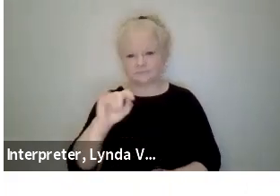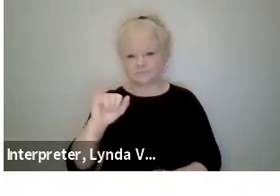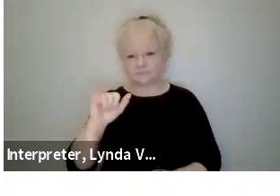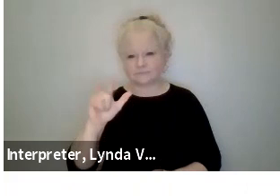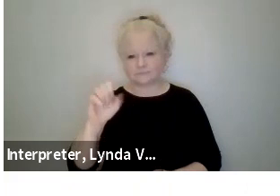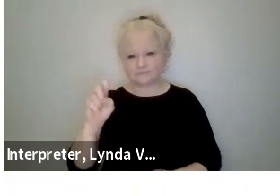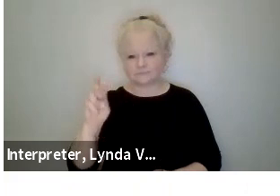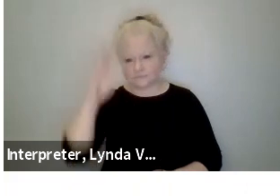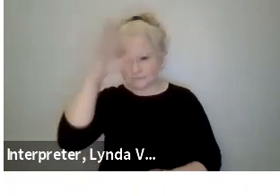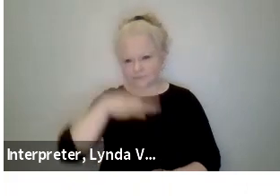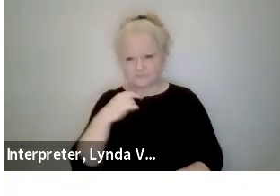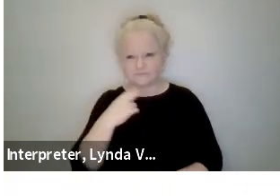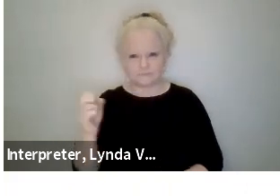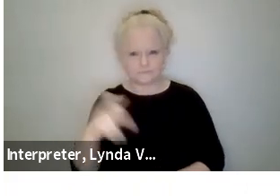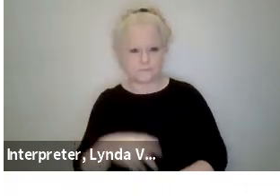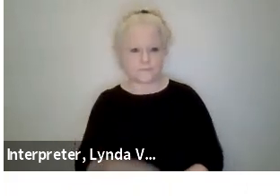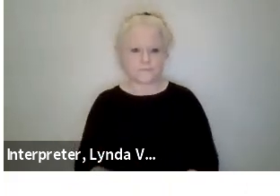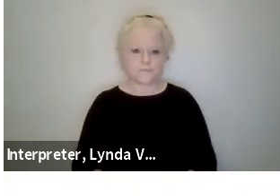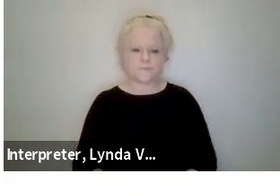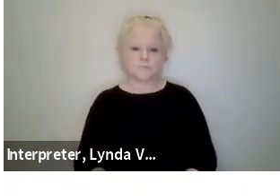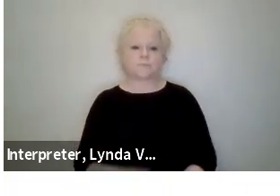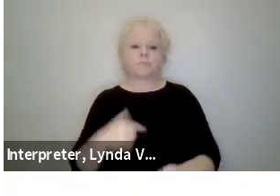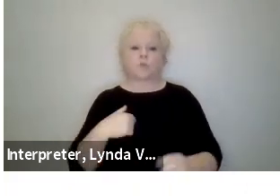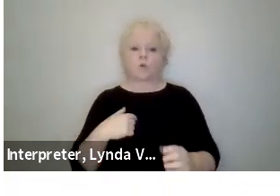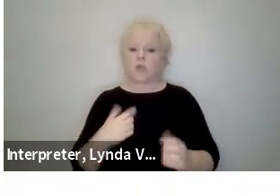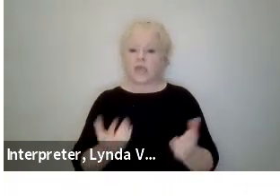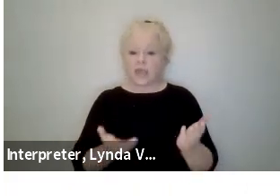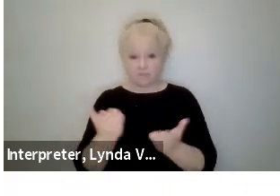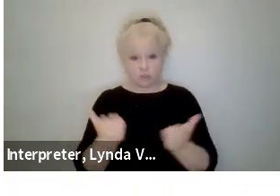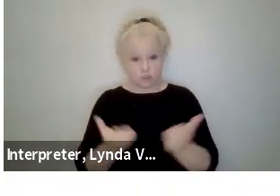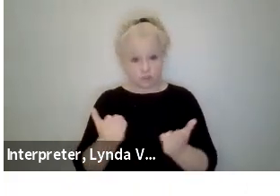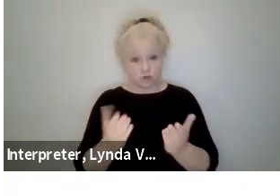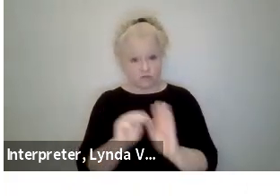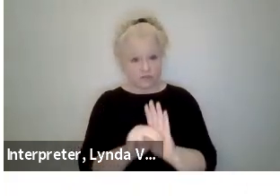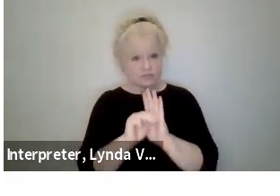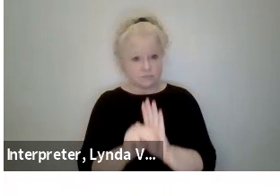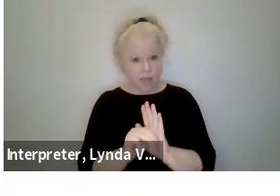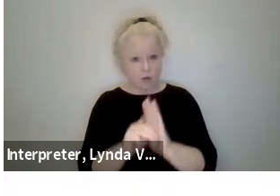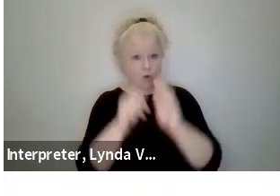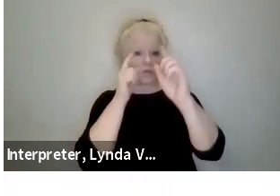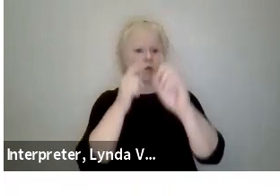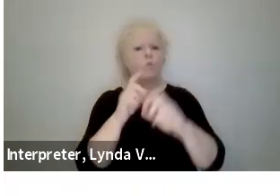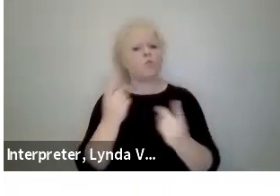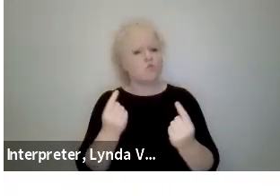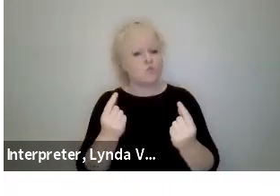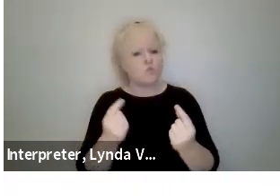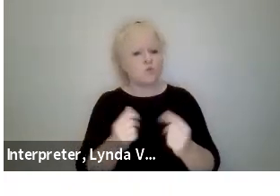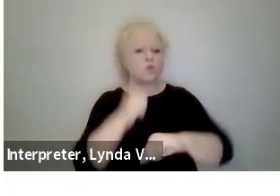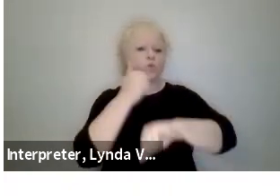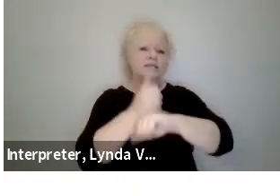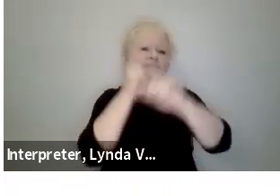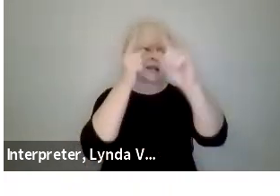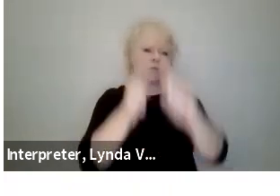As I was saying, Centers for Independent Living have a service delivery model that is goal-oriented, setting up independent living